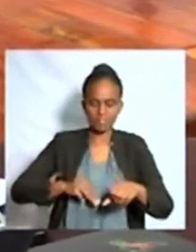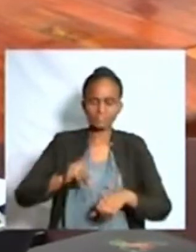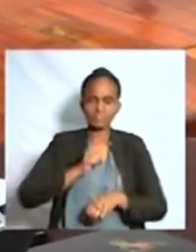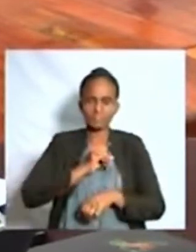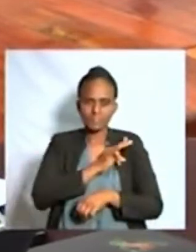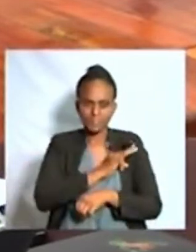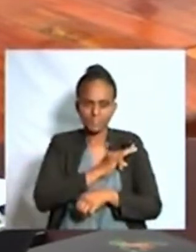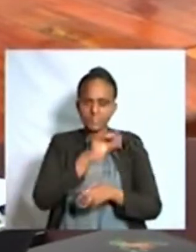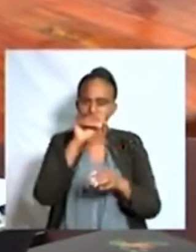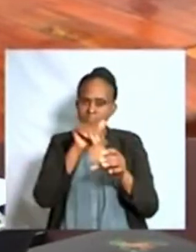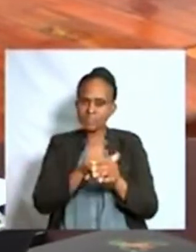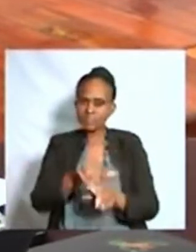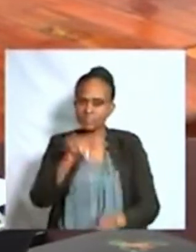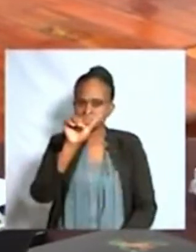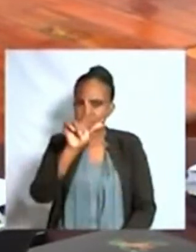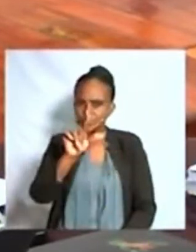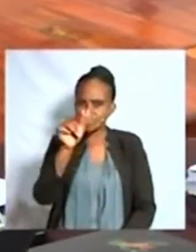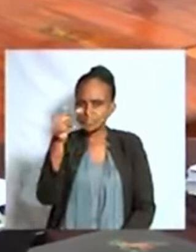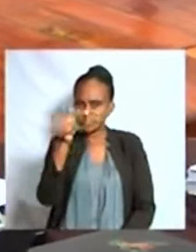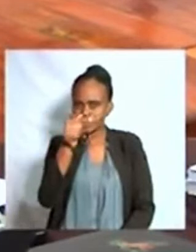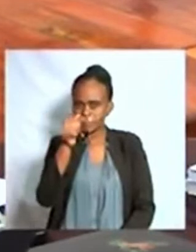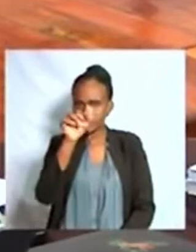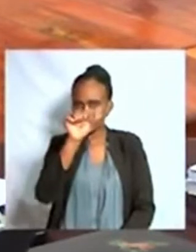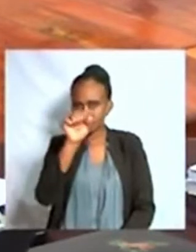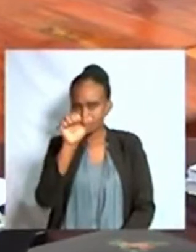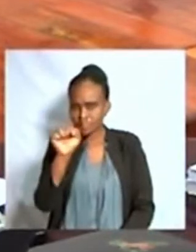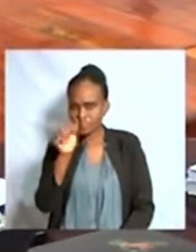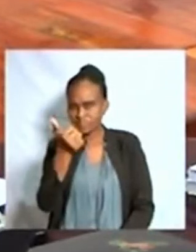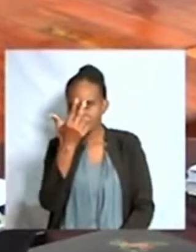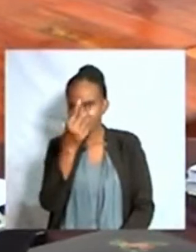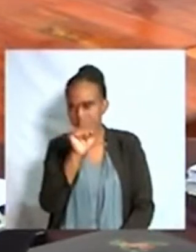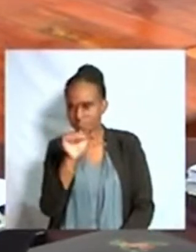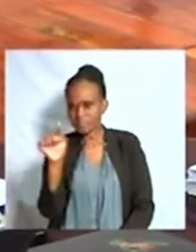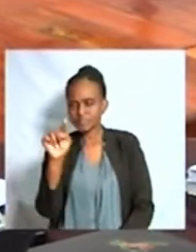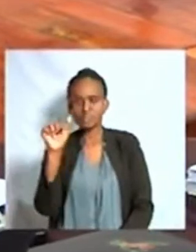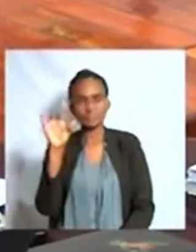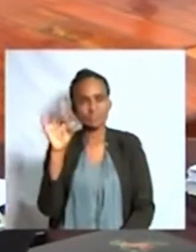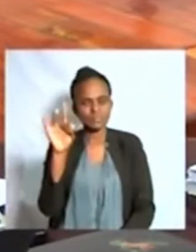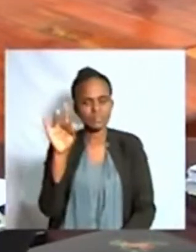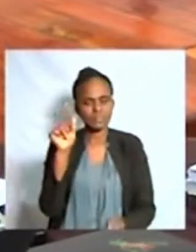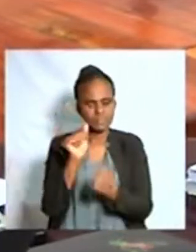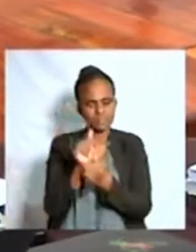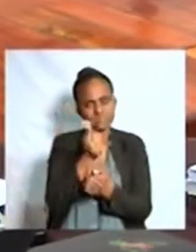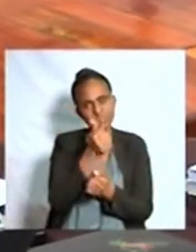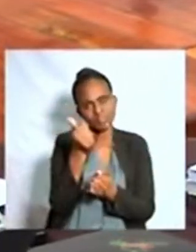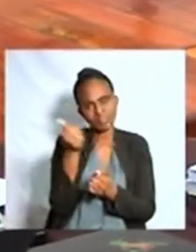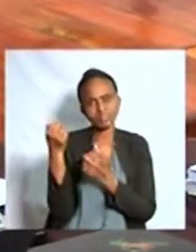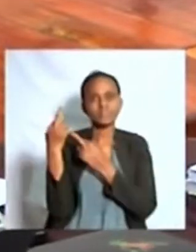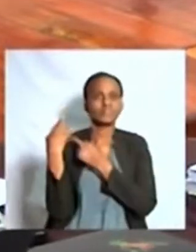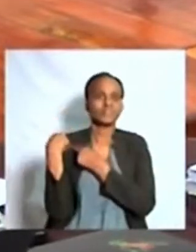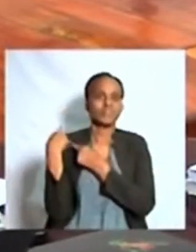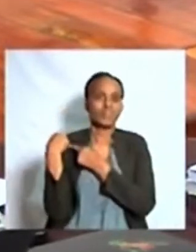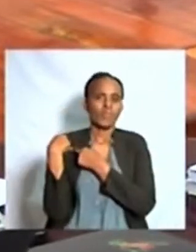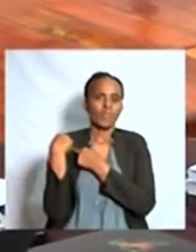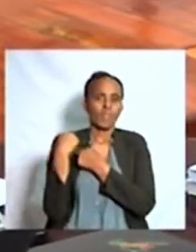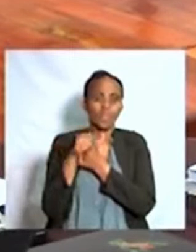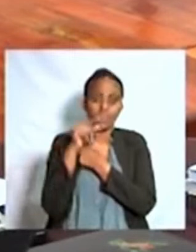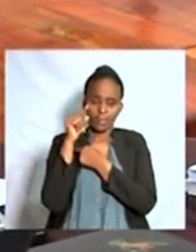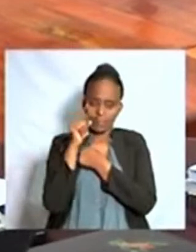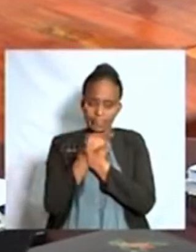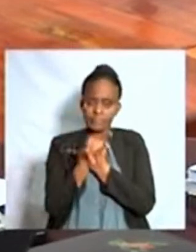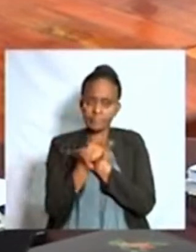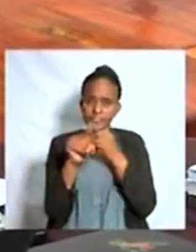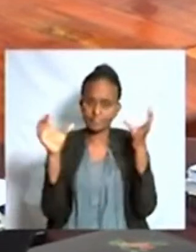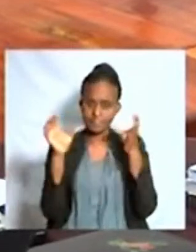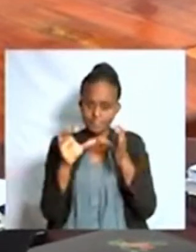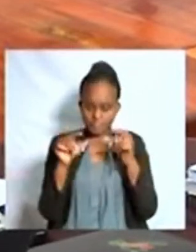within LGSS 13 to 18, amongst other responsibilities. Through this